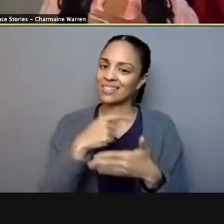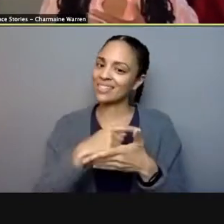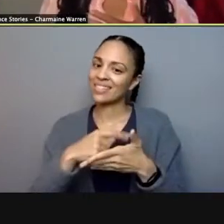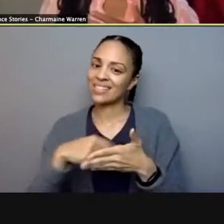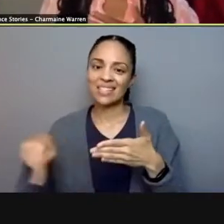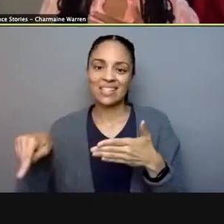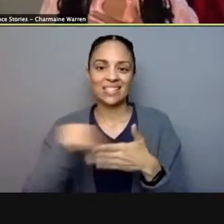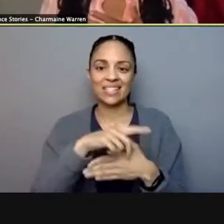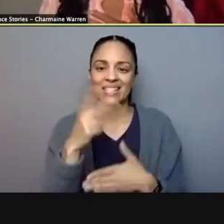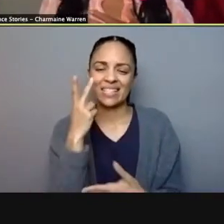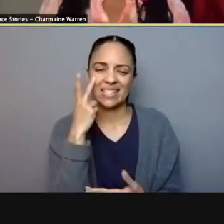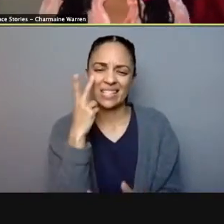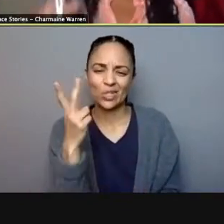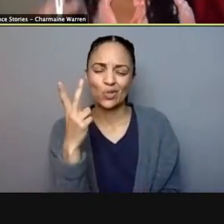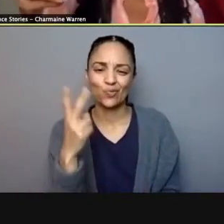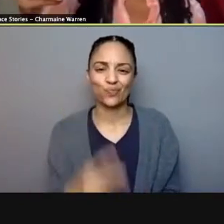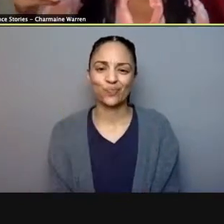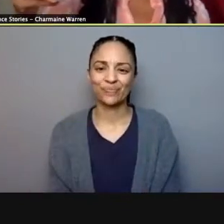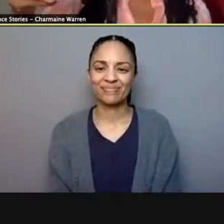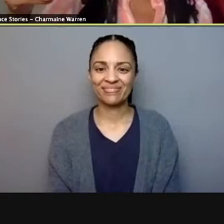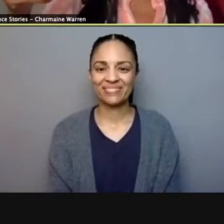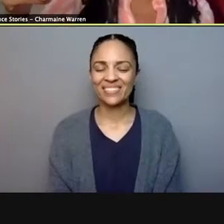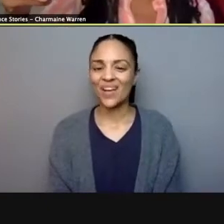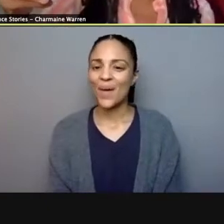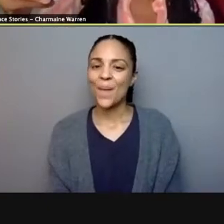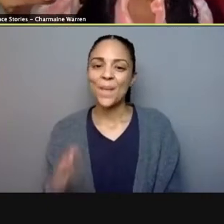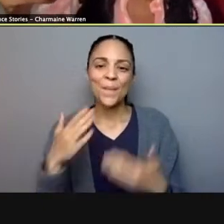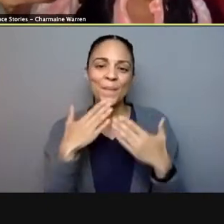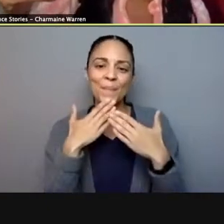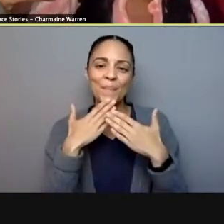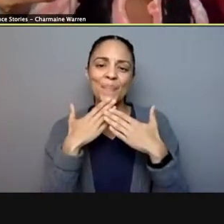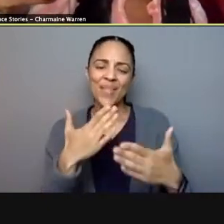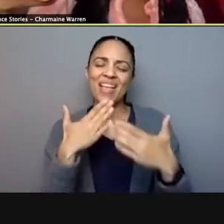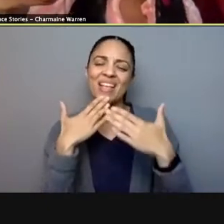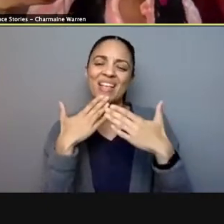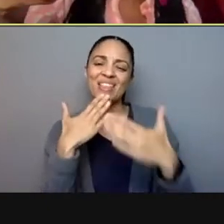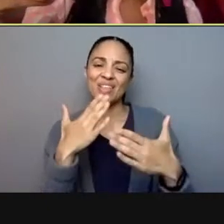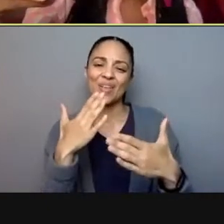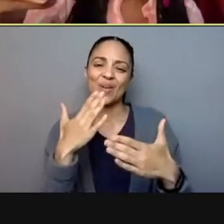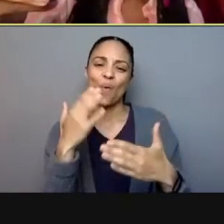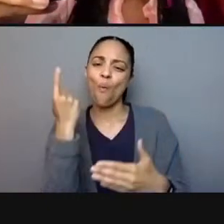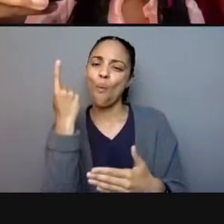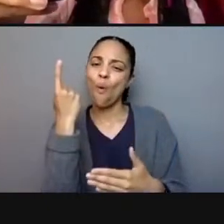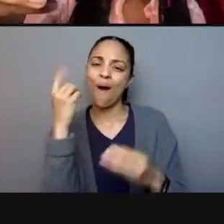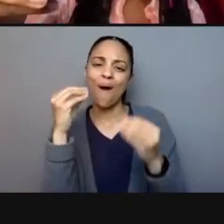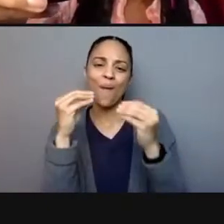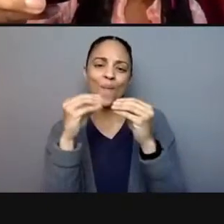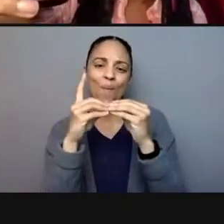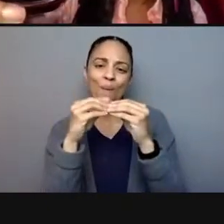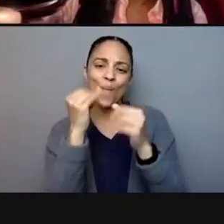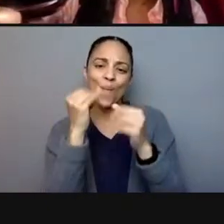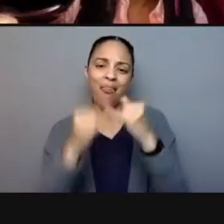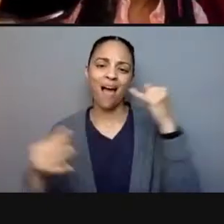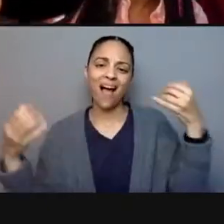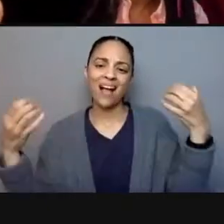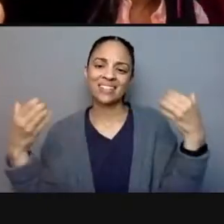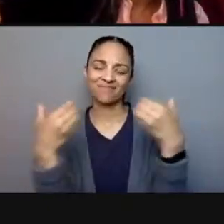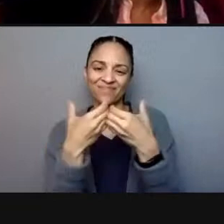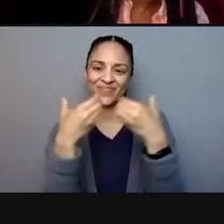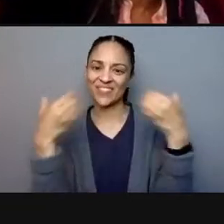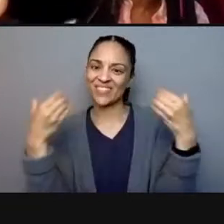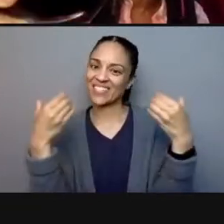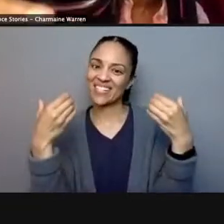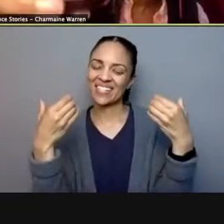Big love, big thanks, and one big last Black Dance Stories cheers. Cheers. Go on out and Cheers. get into